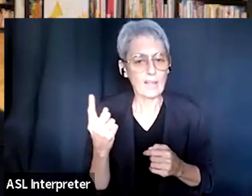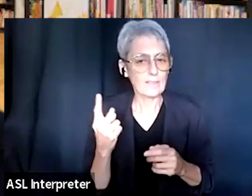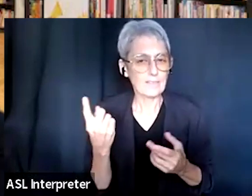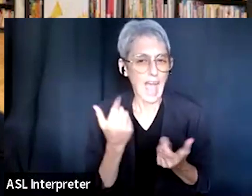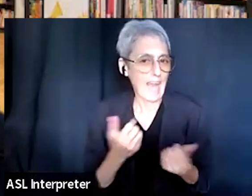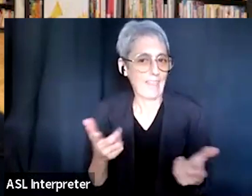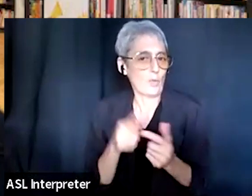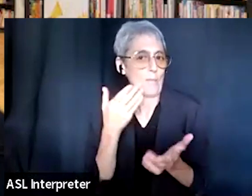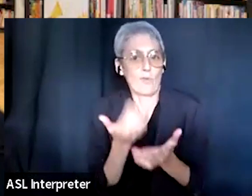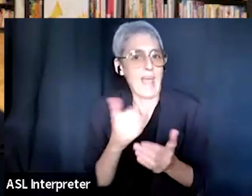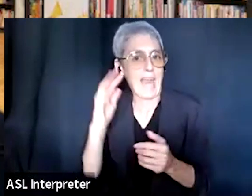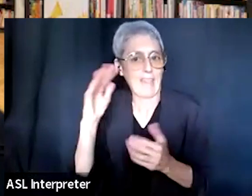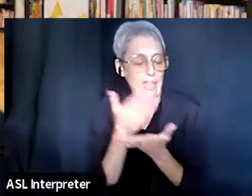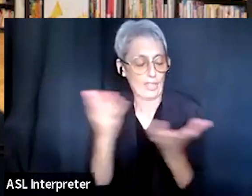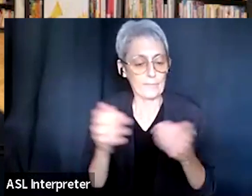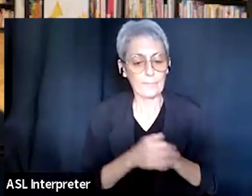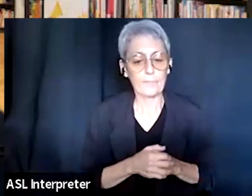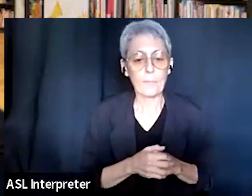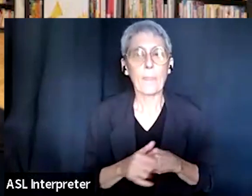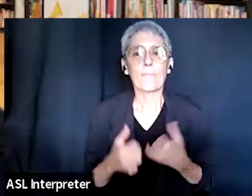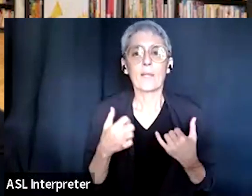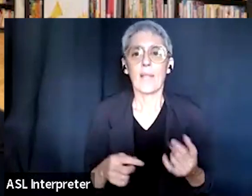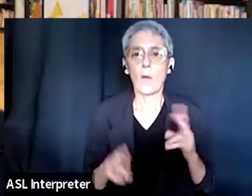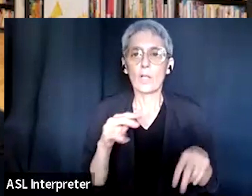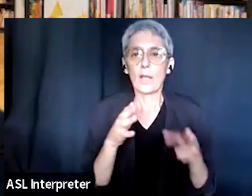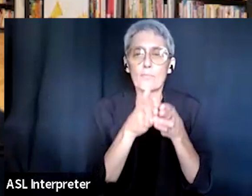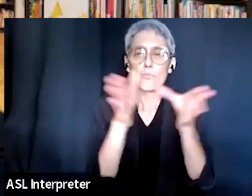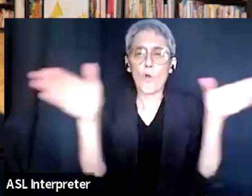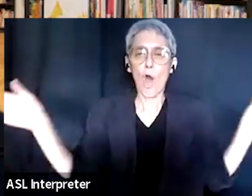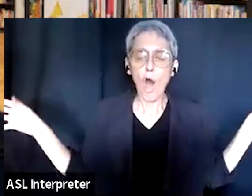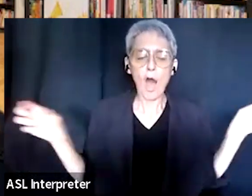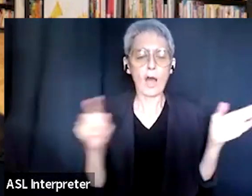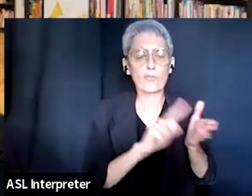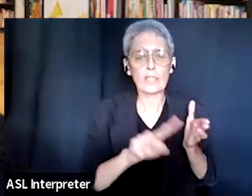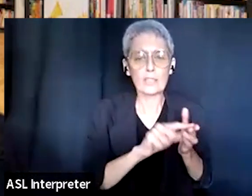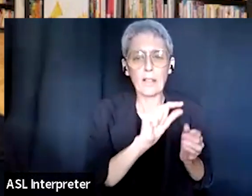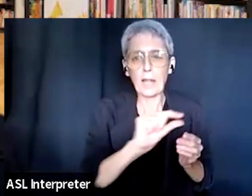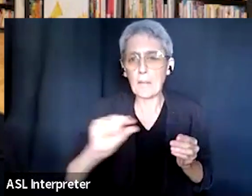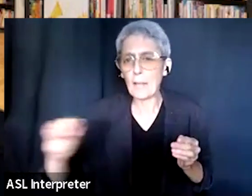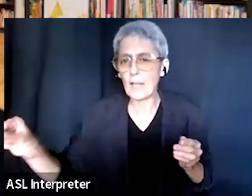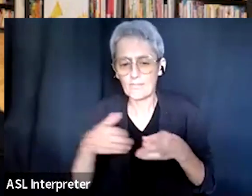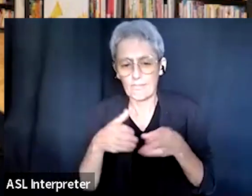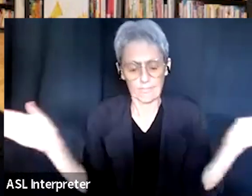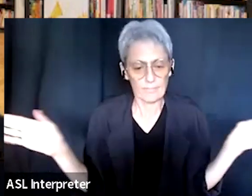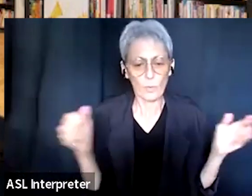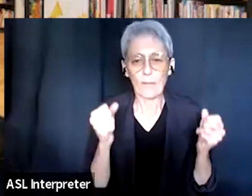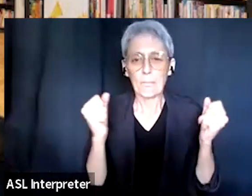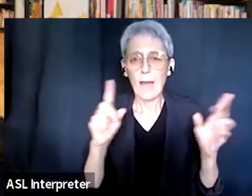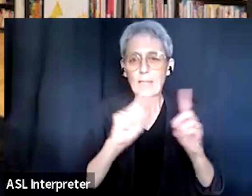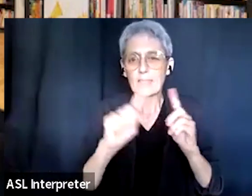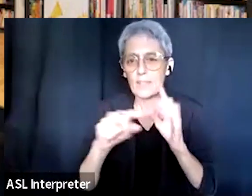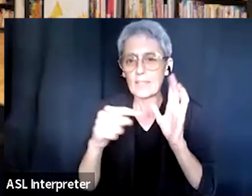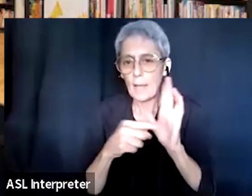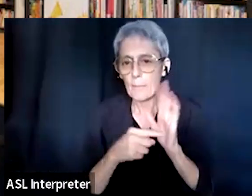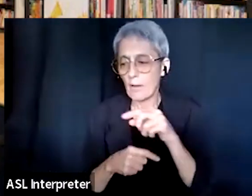So where are we looking at the really broad spanning bits of research that show multiple examples of what works and what doesn't